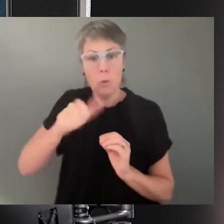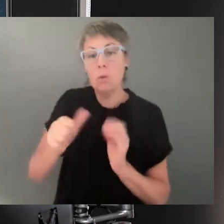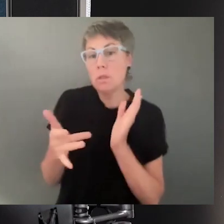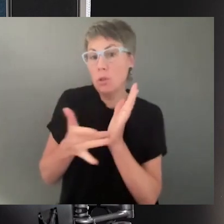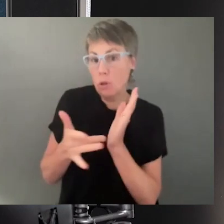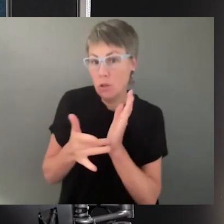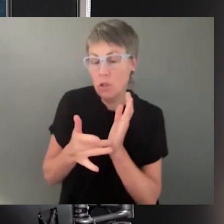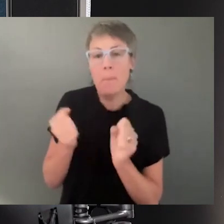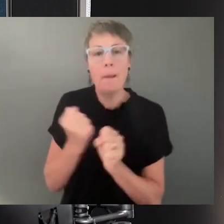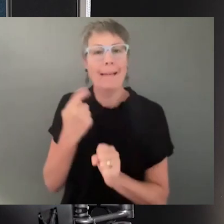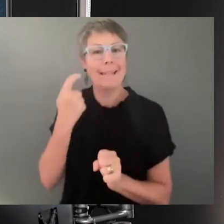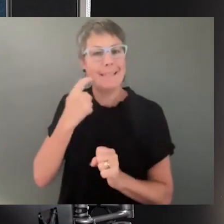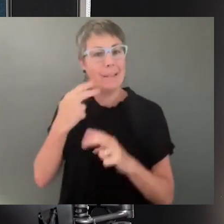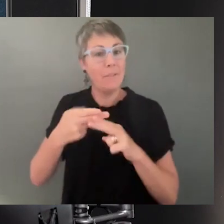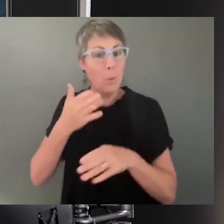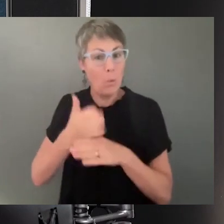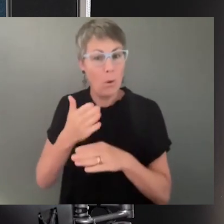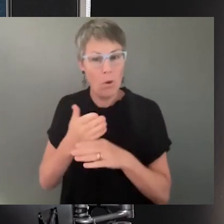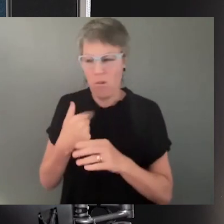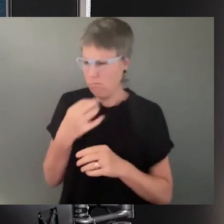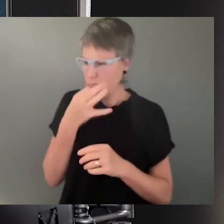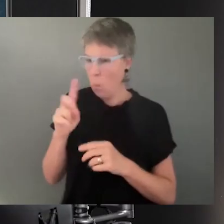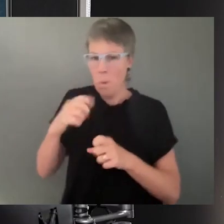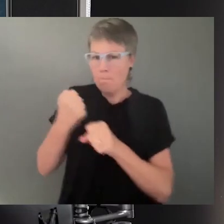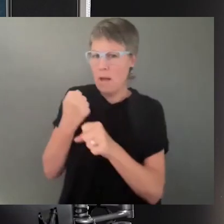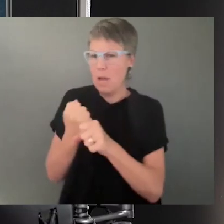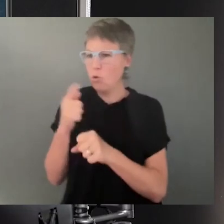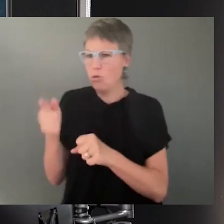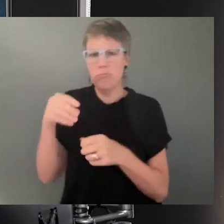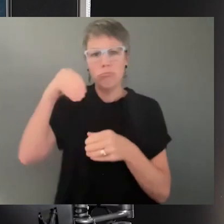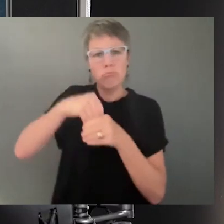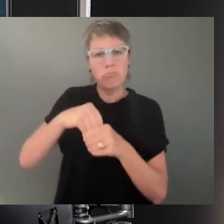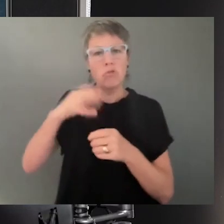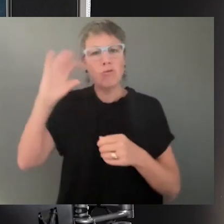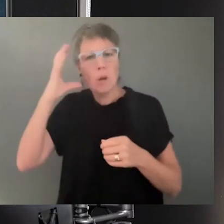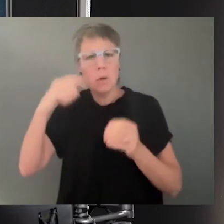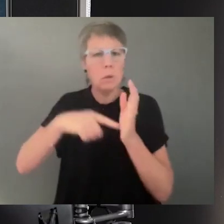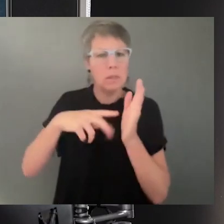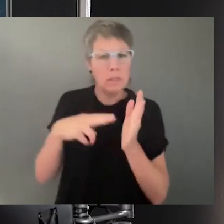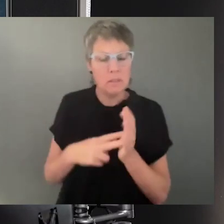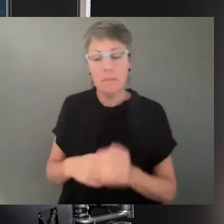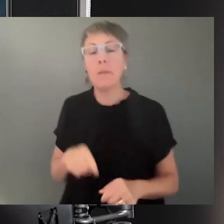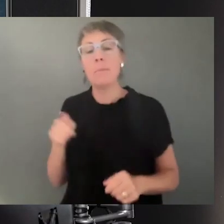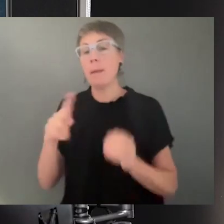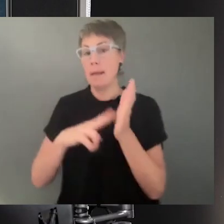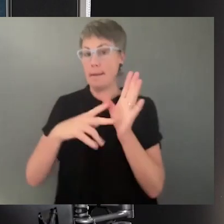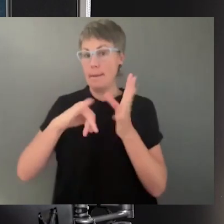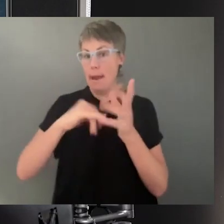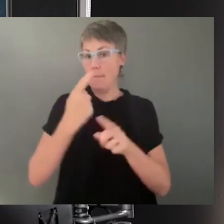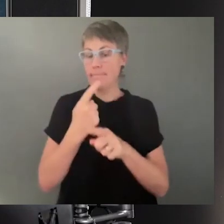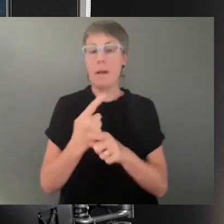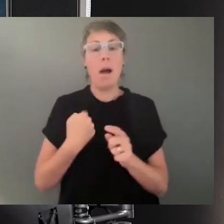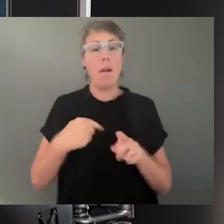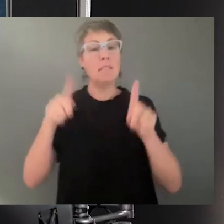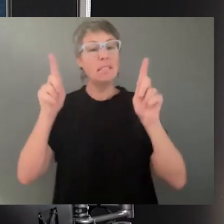and I spoke with Naz about what motivated her to become a broadcaster, along with the changes to technology that have come with it. So